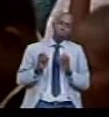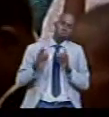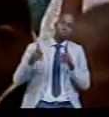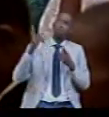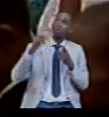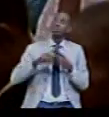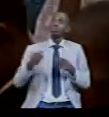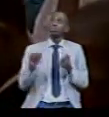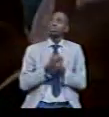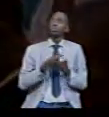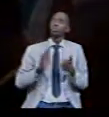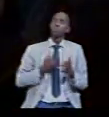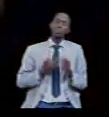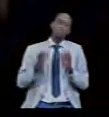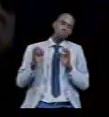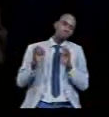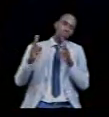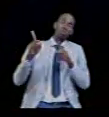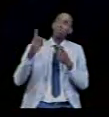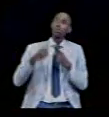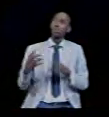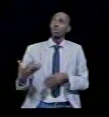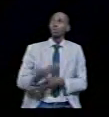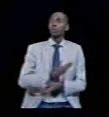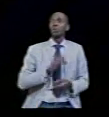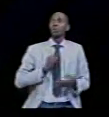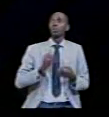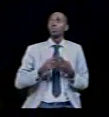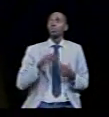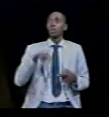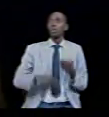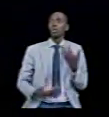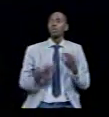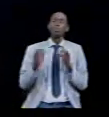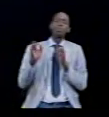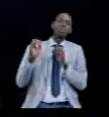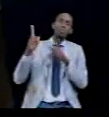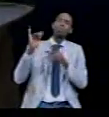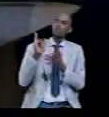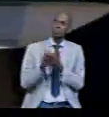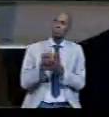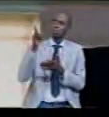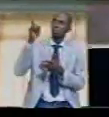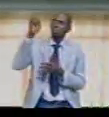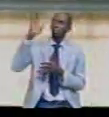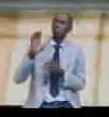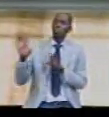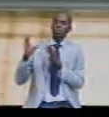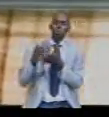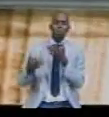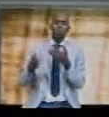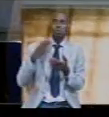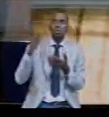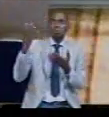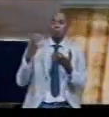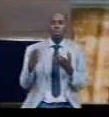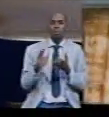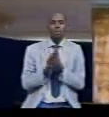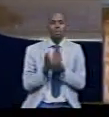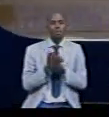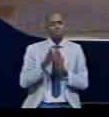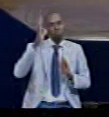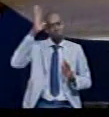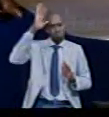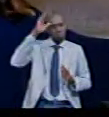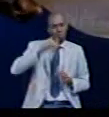He wants to throw us to hell. Okay, let him do what he wants to do and become defiant and